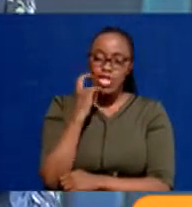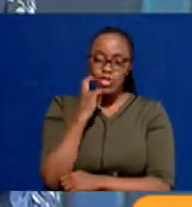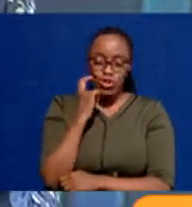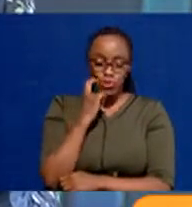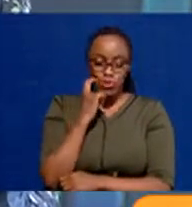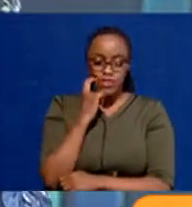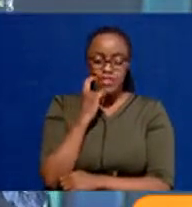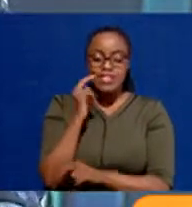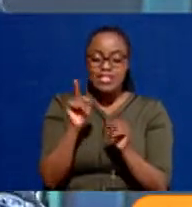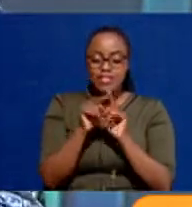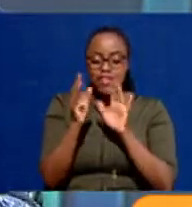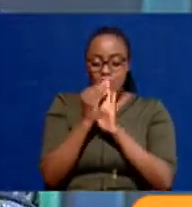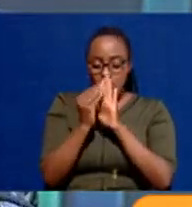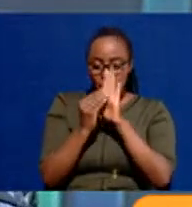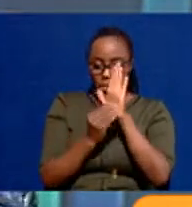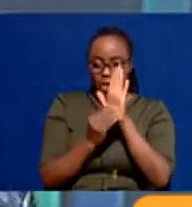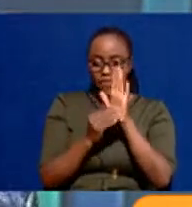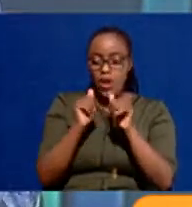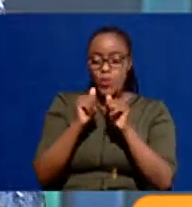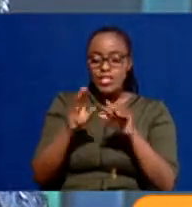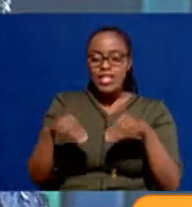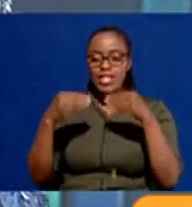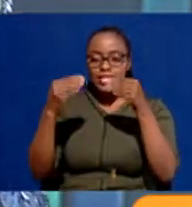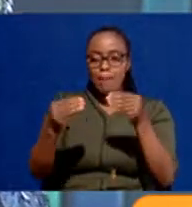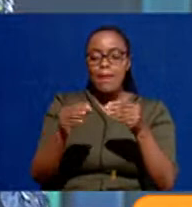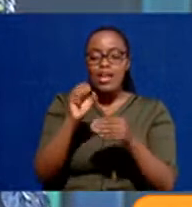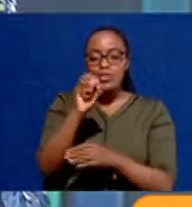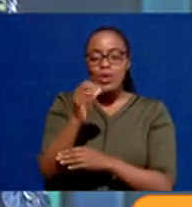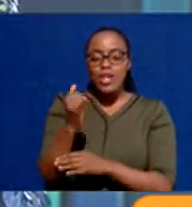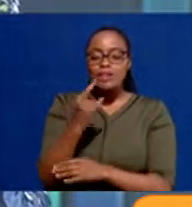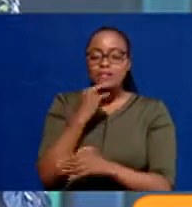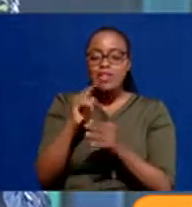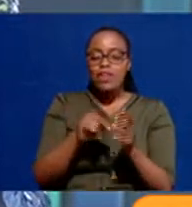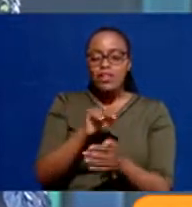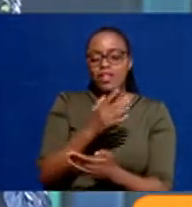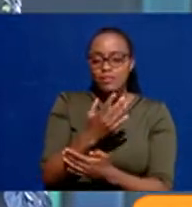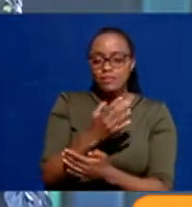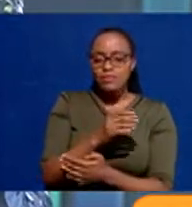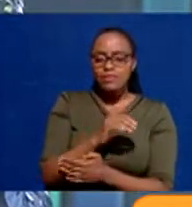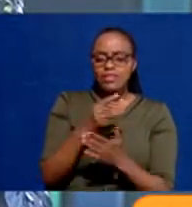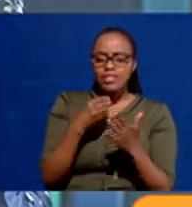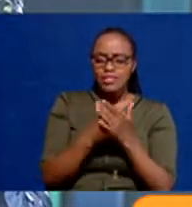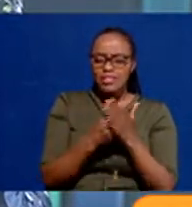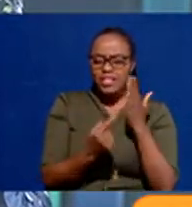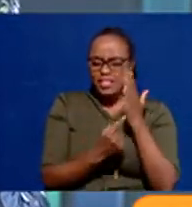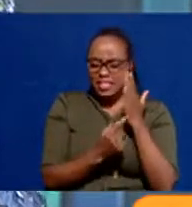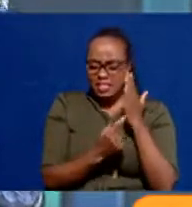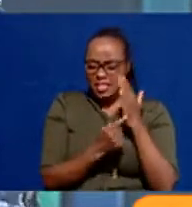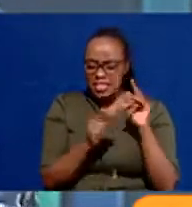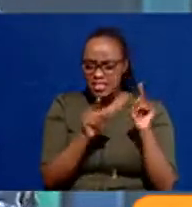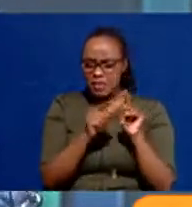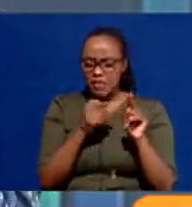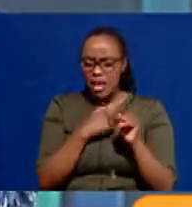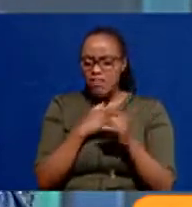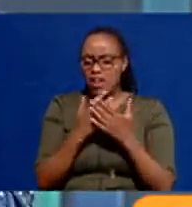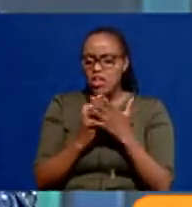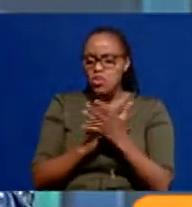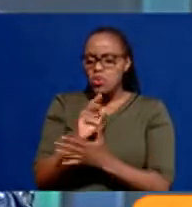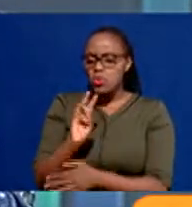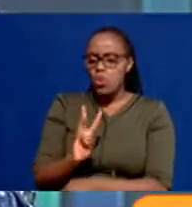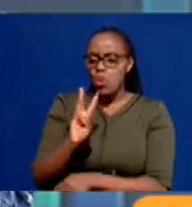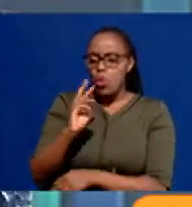from their list of where they supply. Now, as I said, fintech distributors do not go through wholesalers